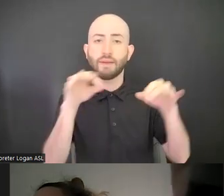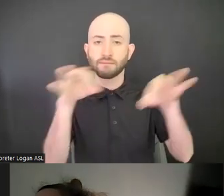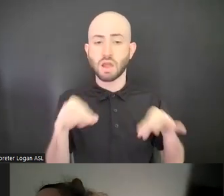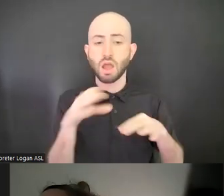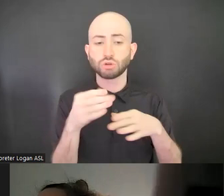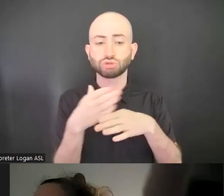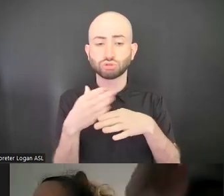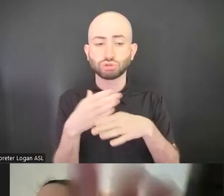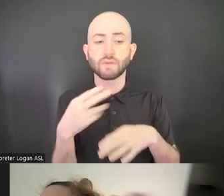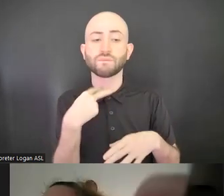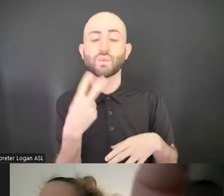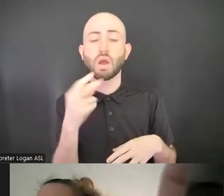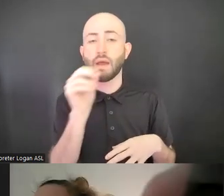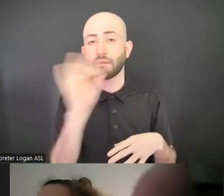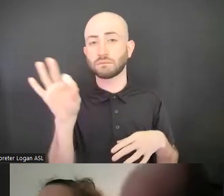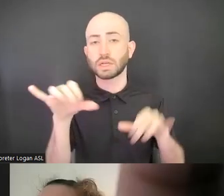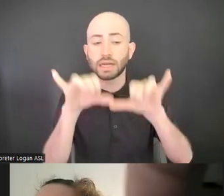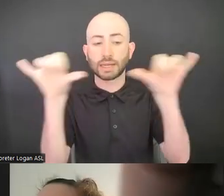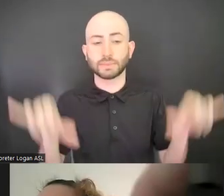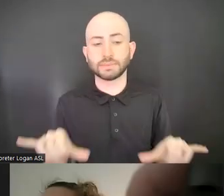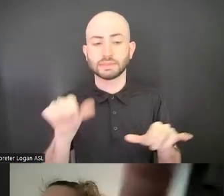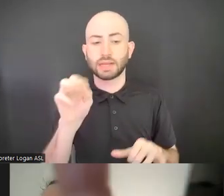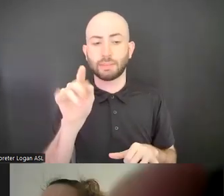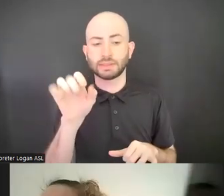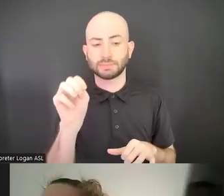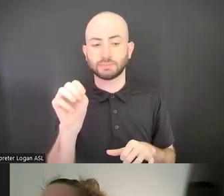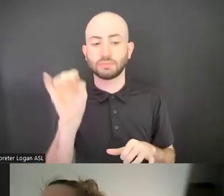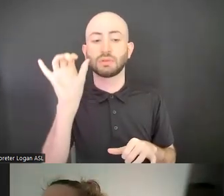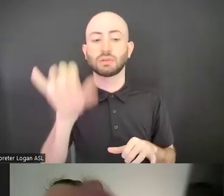systemic ableism today we will be talk